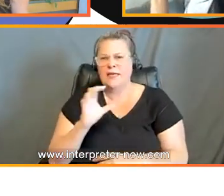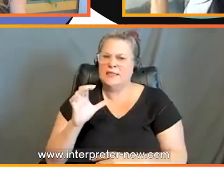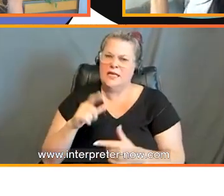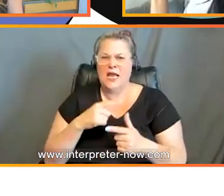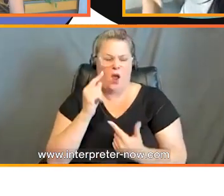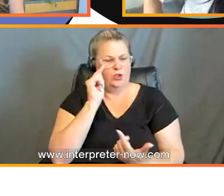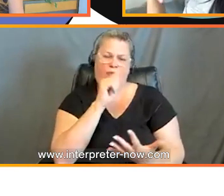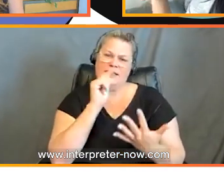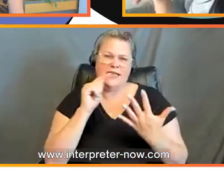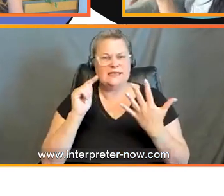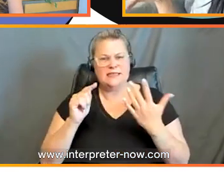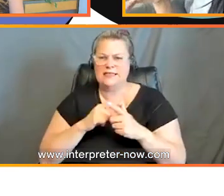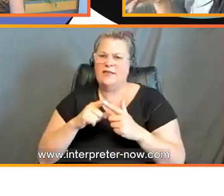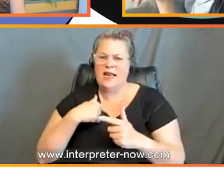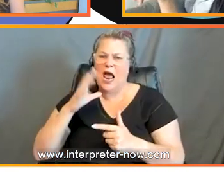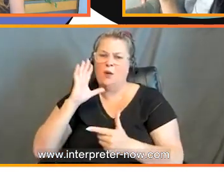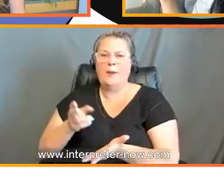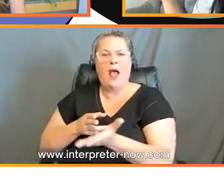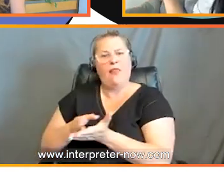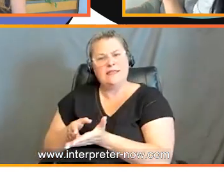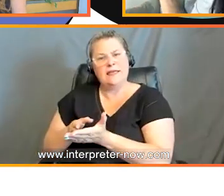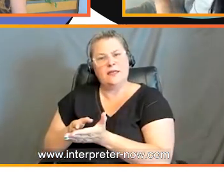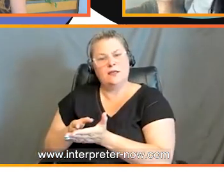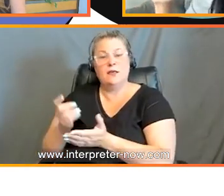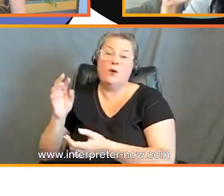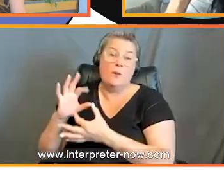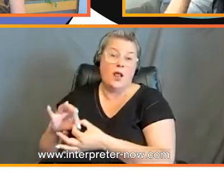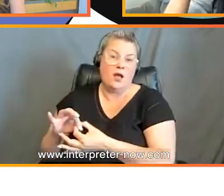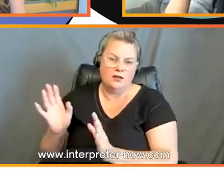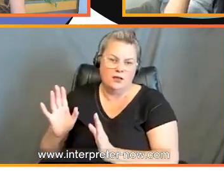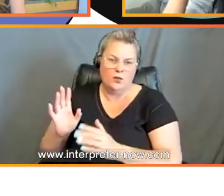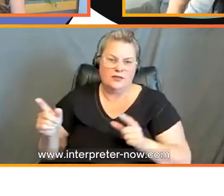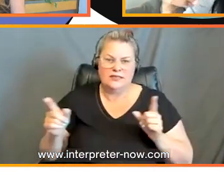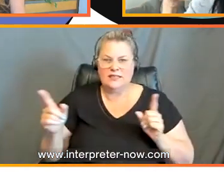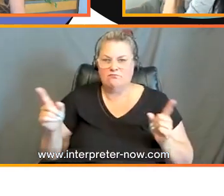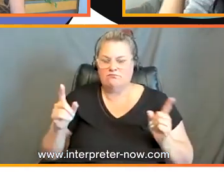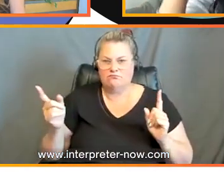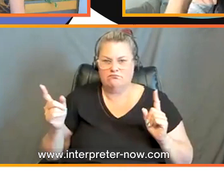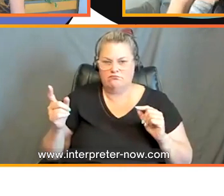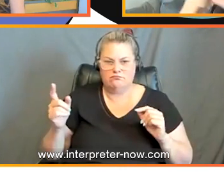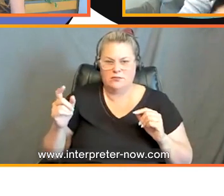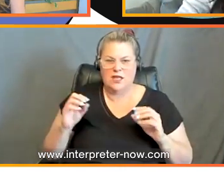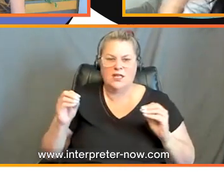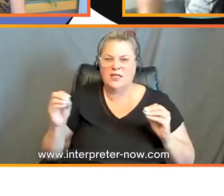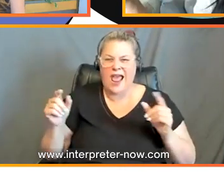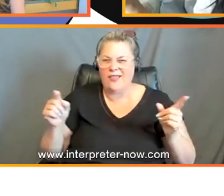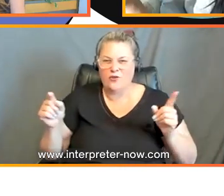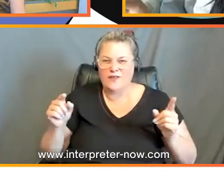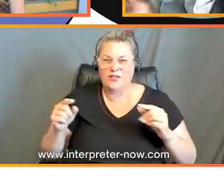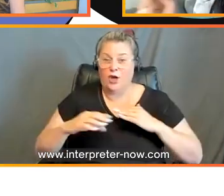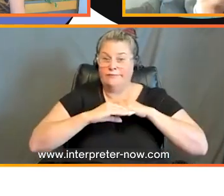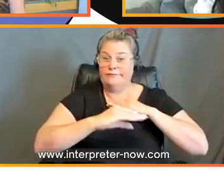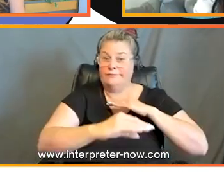the destination called authenticity or belonging, by the way. Neither of these are static states of being that are